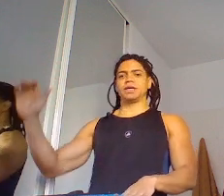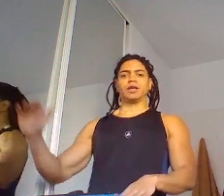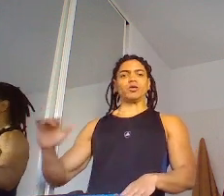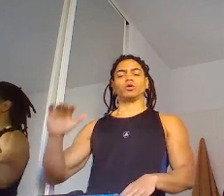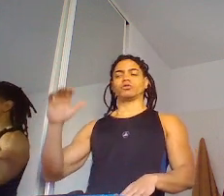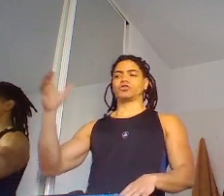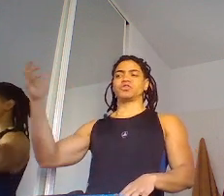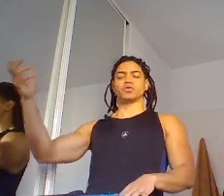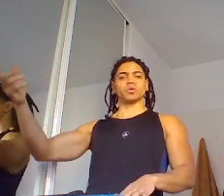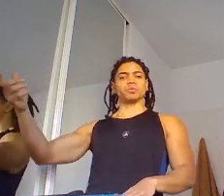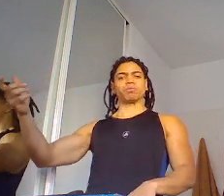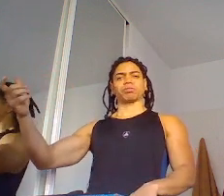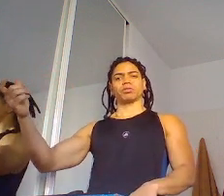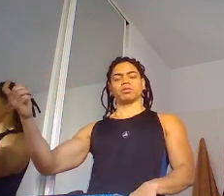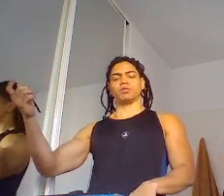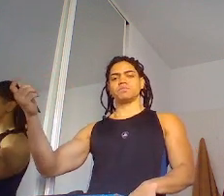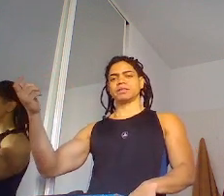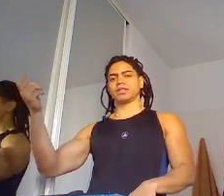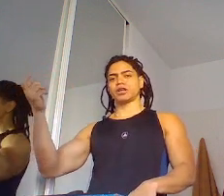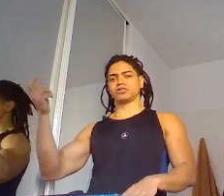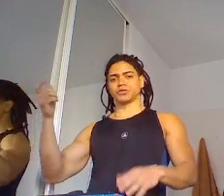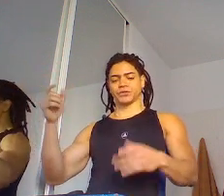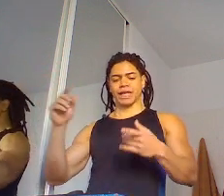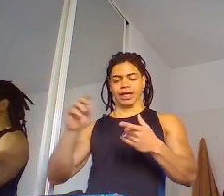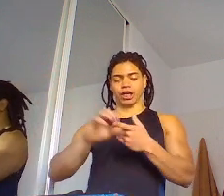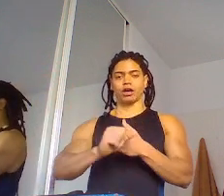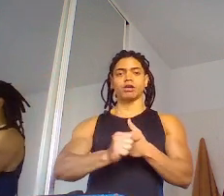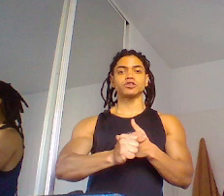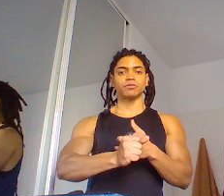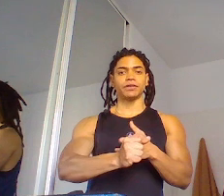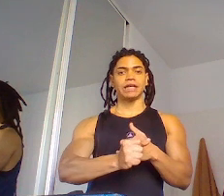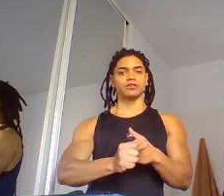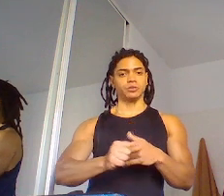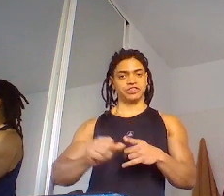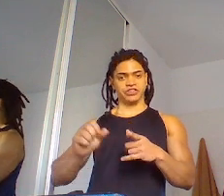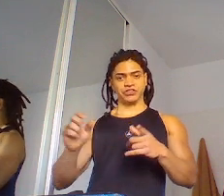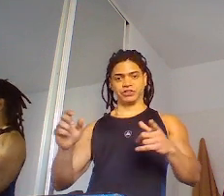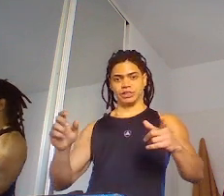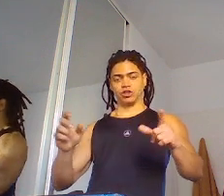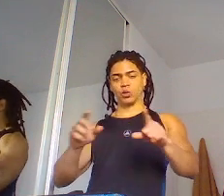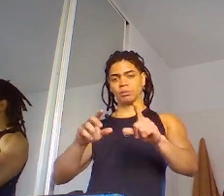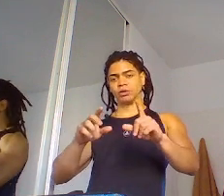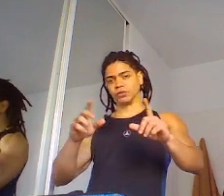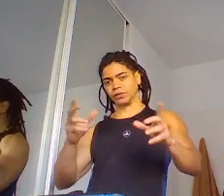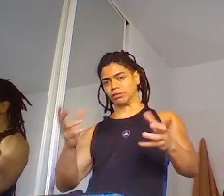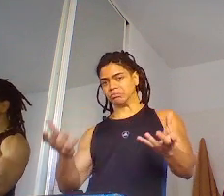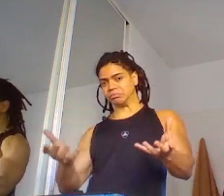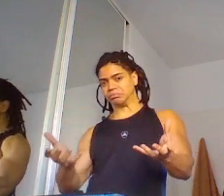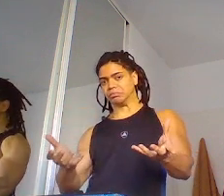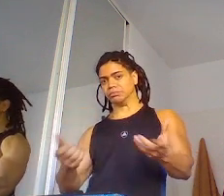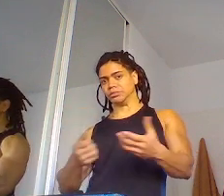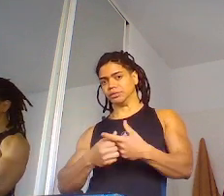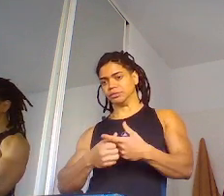Generally speaking, you also make deductions like cost of sales, which is the total amount